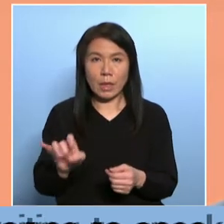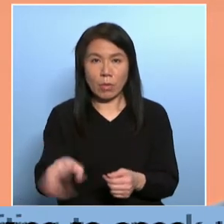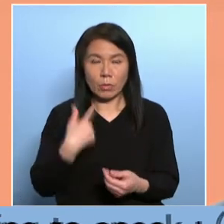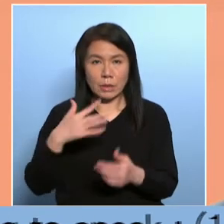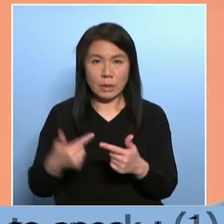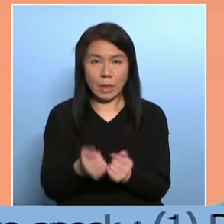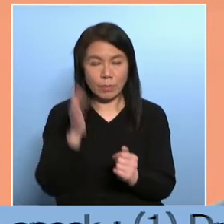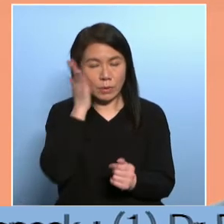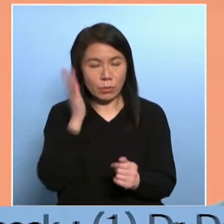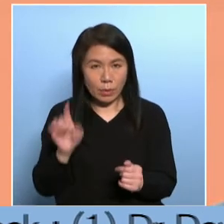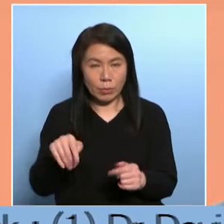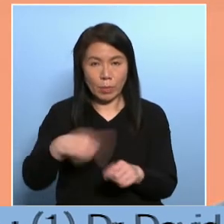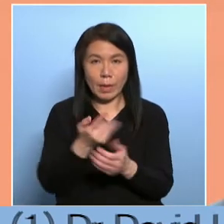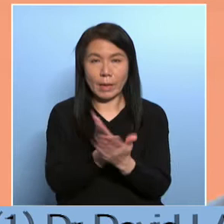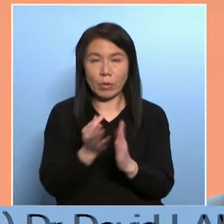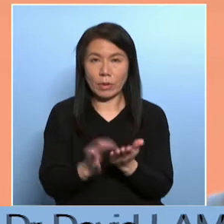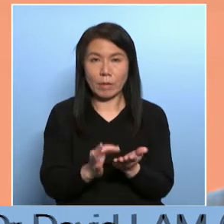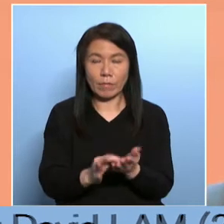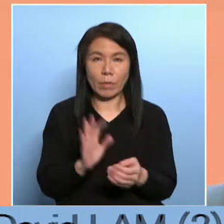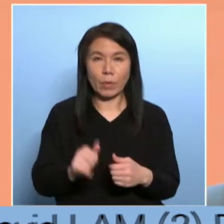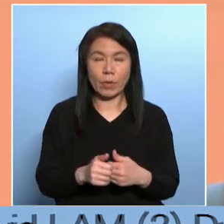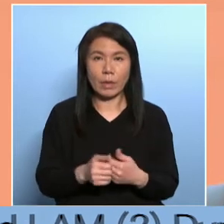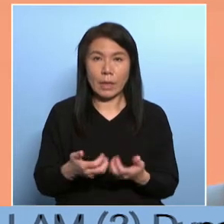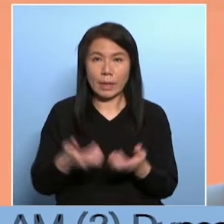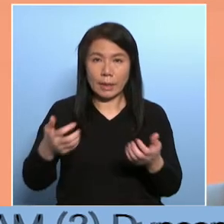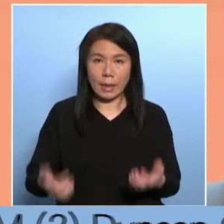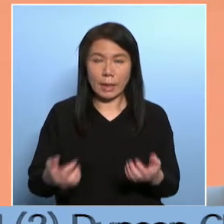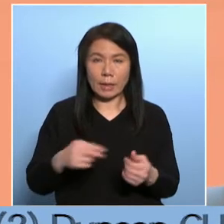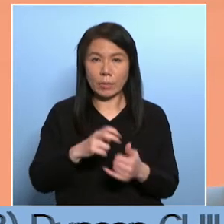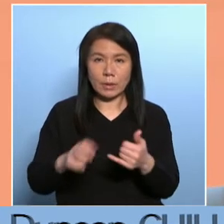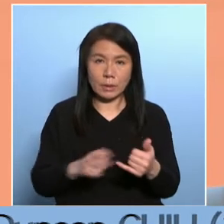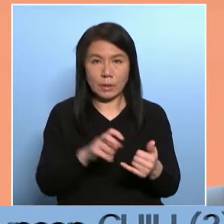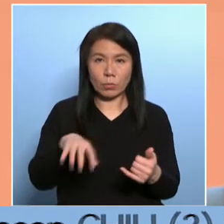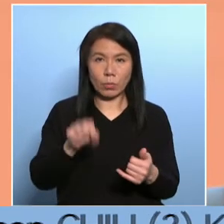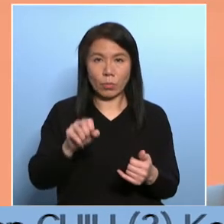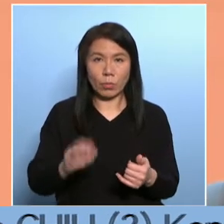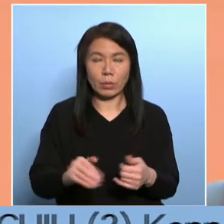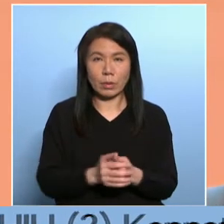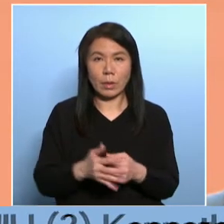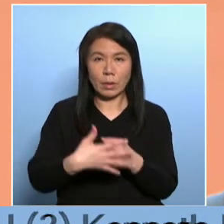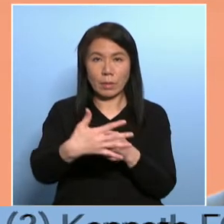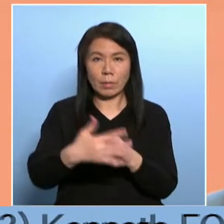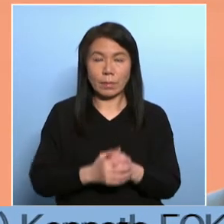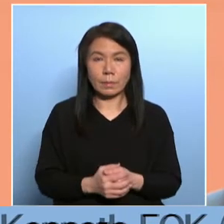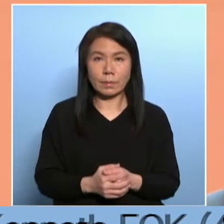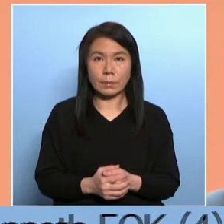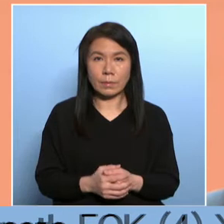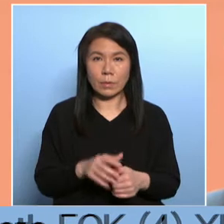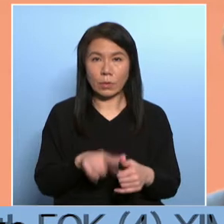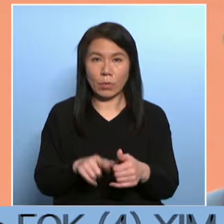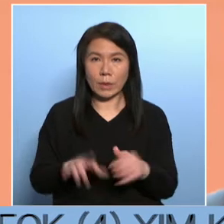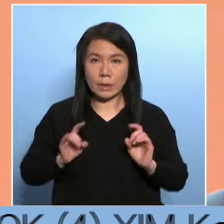prevention and control of diseases, so that we can mobilize hotels and other suitable venues for isolation and treatment